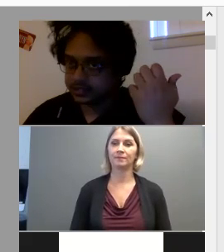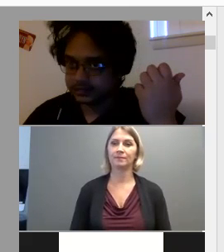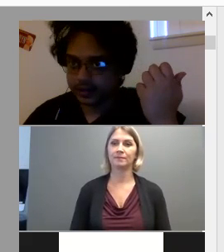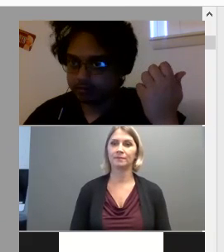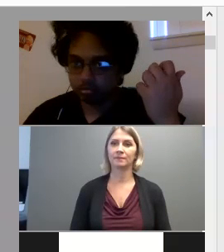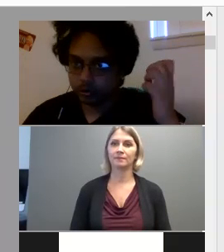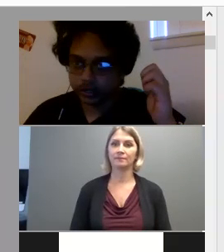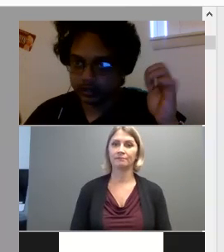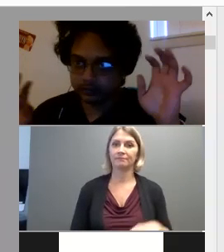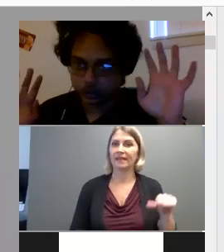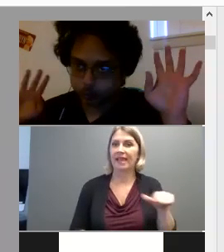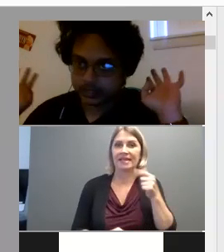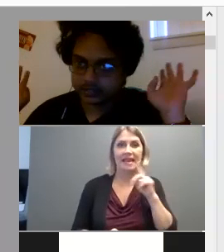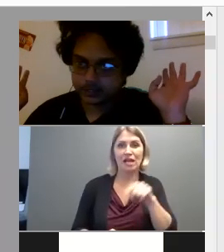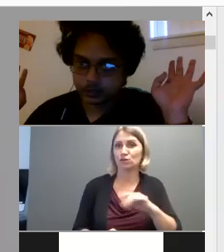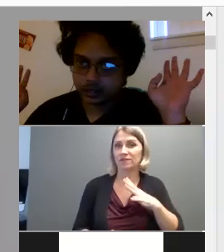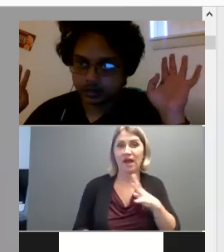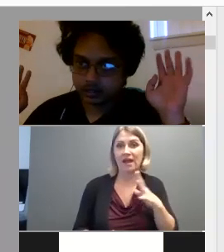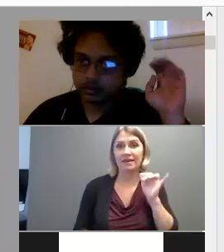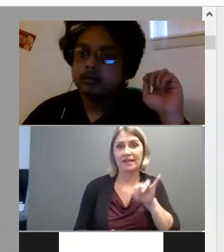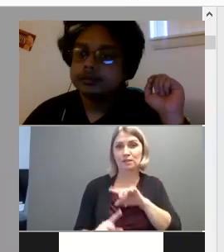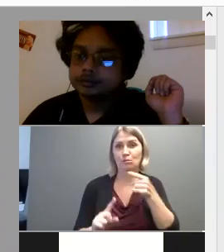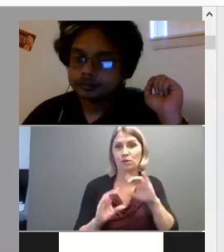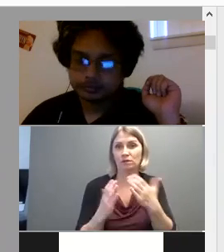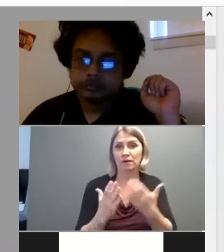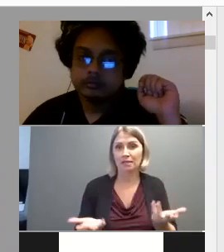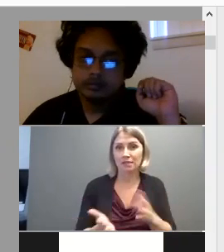Any answer is fine. You can give a stupid answer as well.